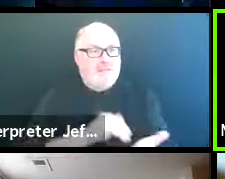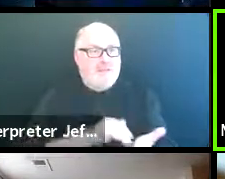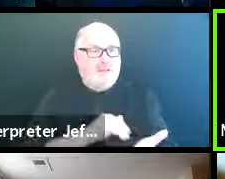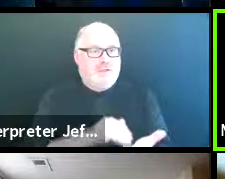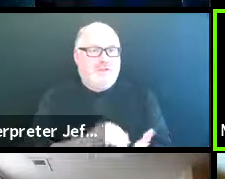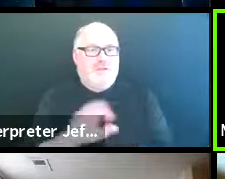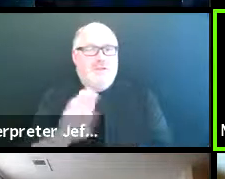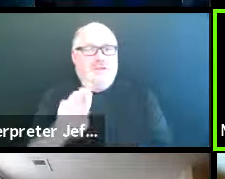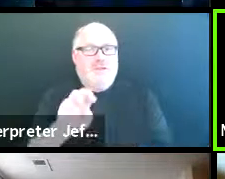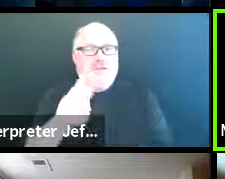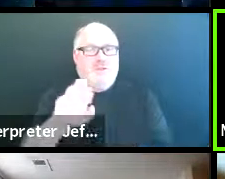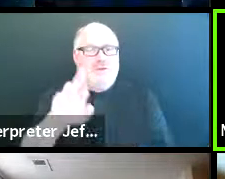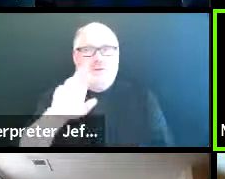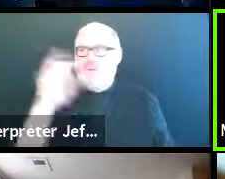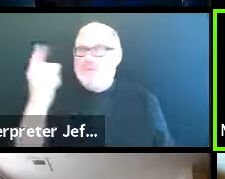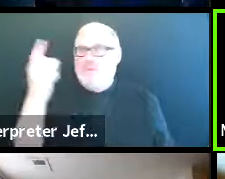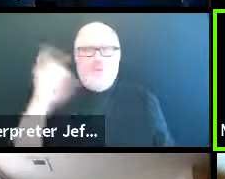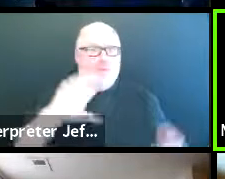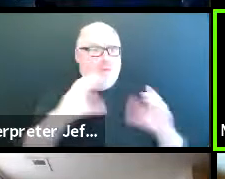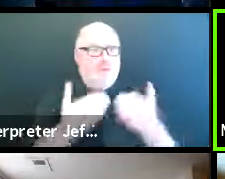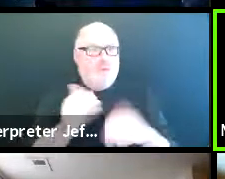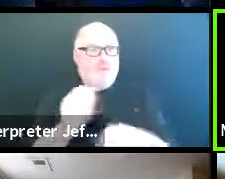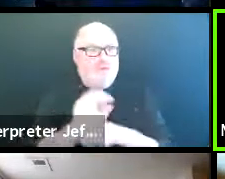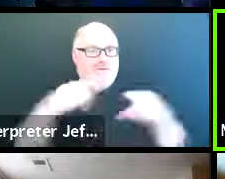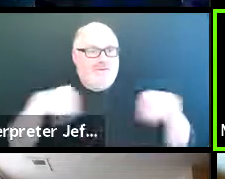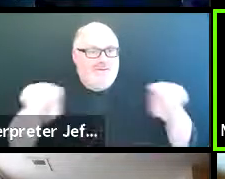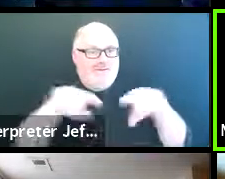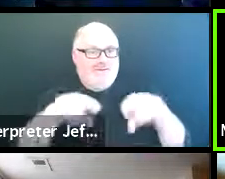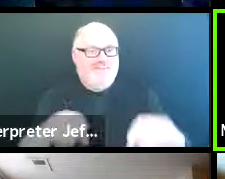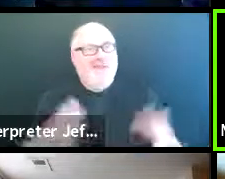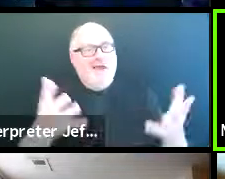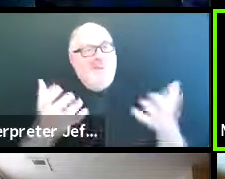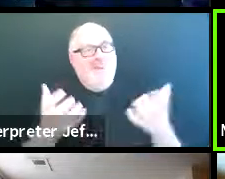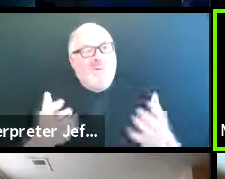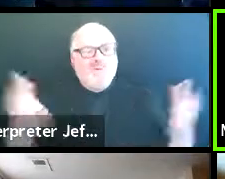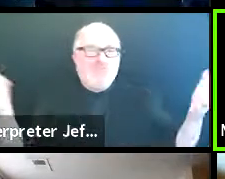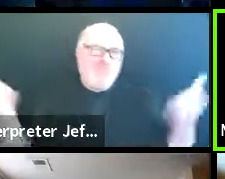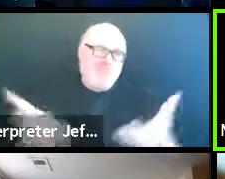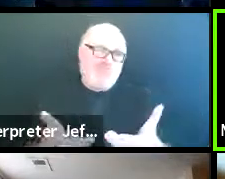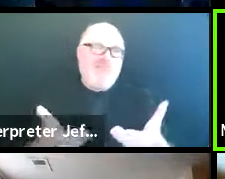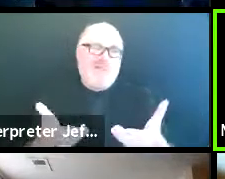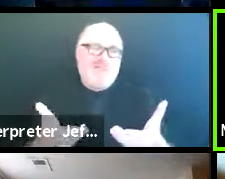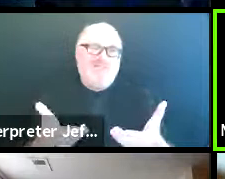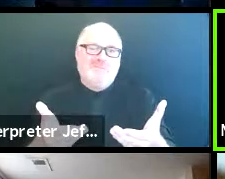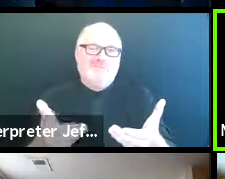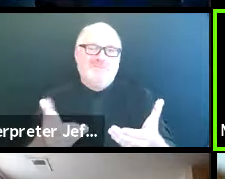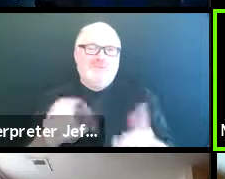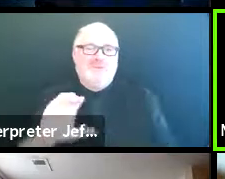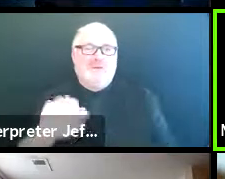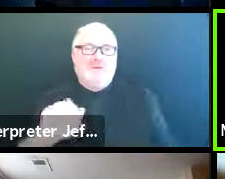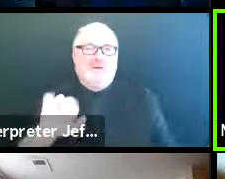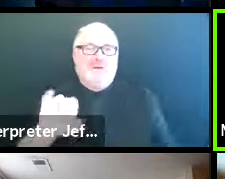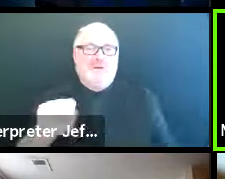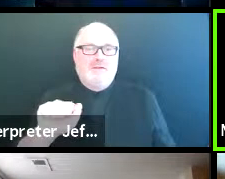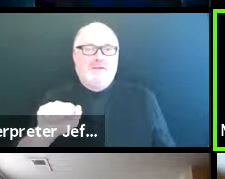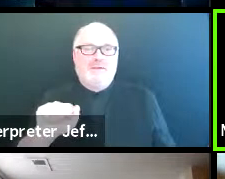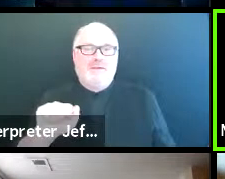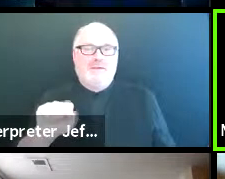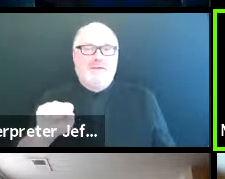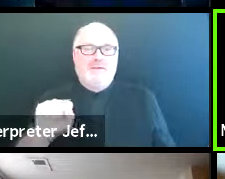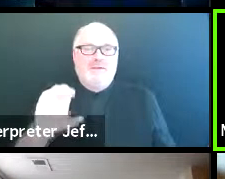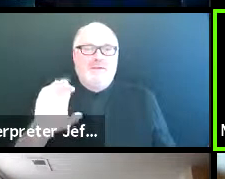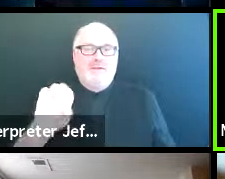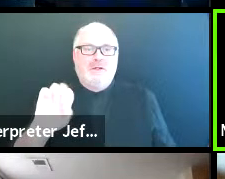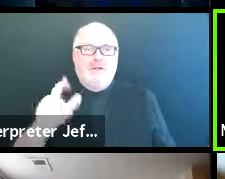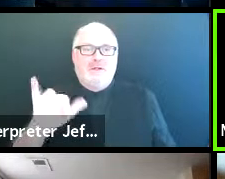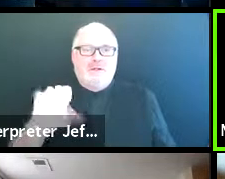Brewer, who is somewhere in the crowd here, I would like to welcome Carissa Scroggins to the Guild of Scholar